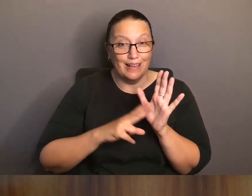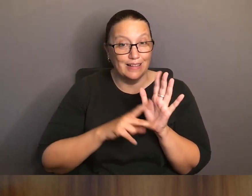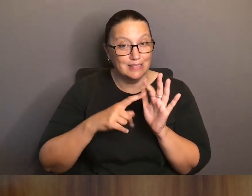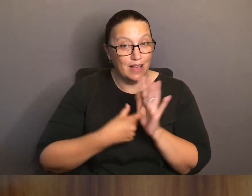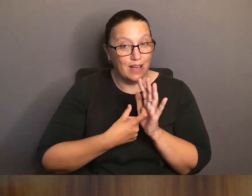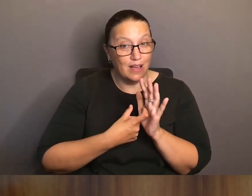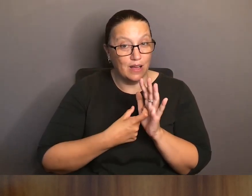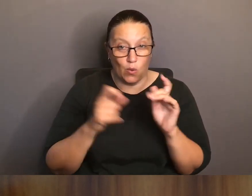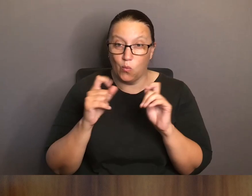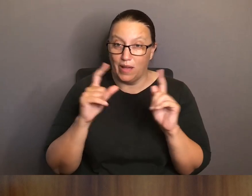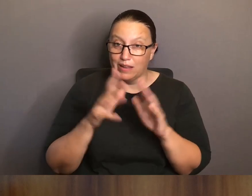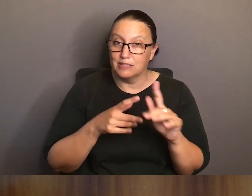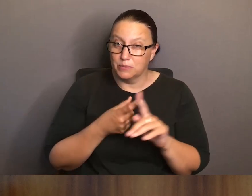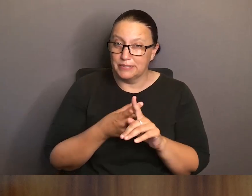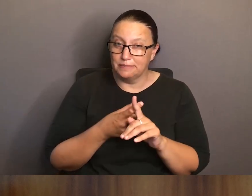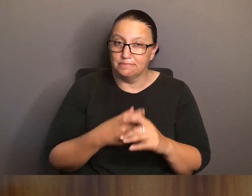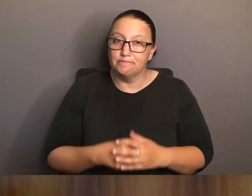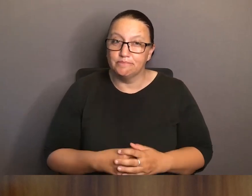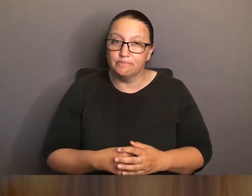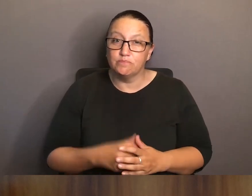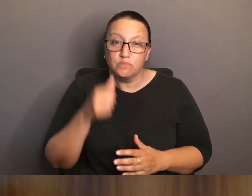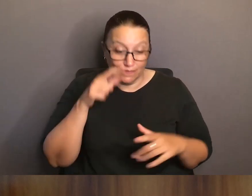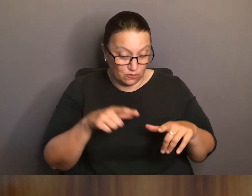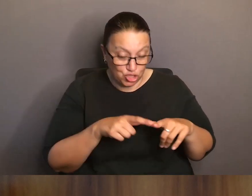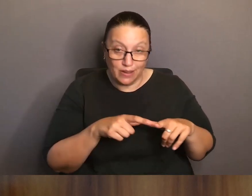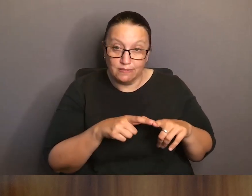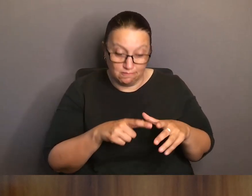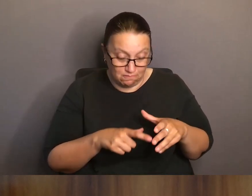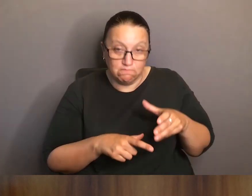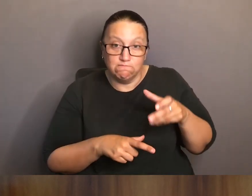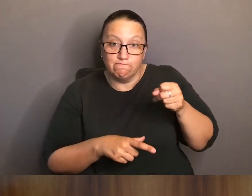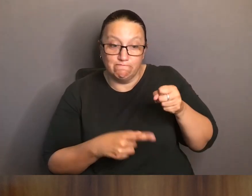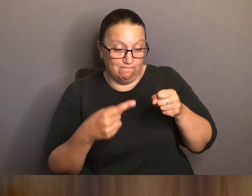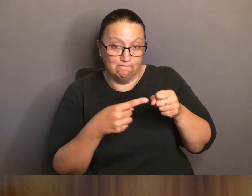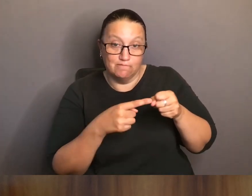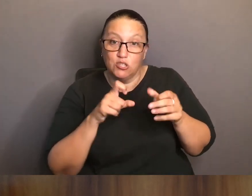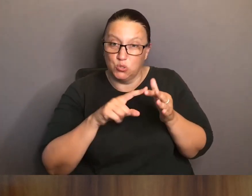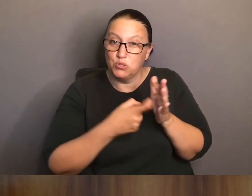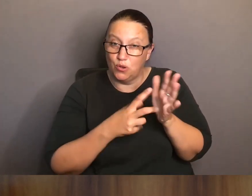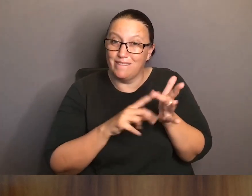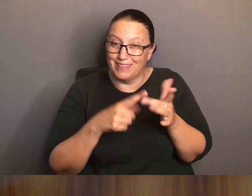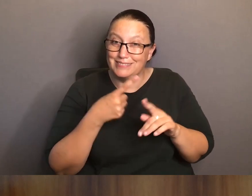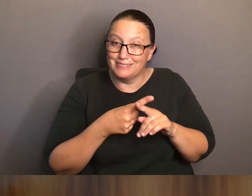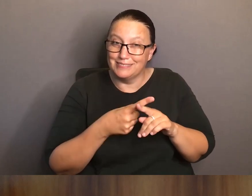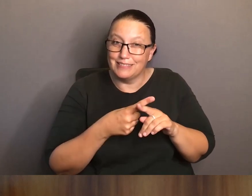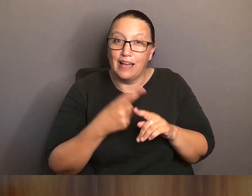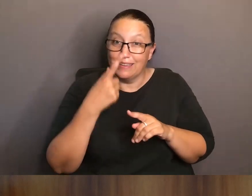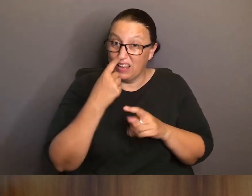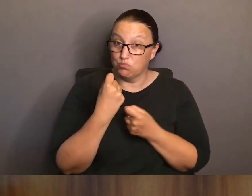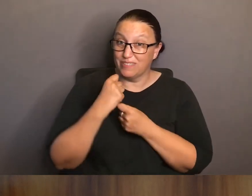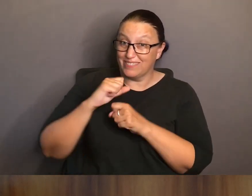you know you can prevent cervical cancer by doing a simple 5-yearly cervical screening